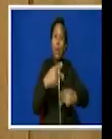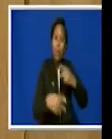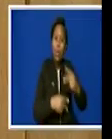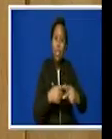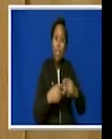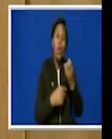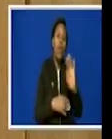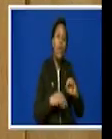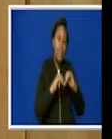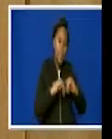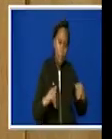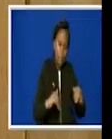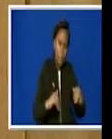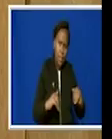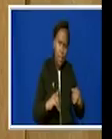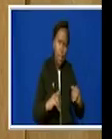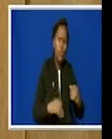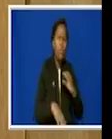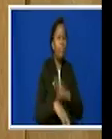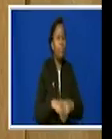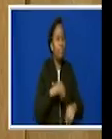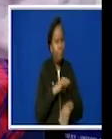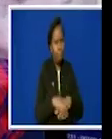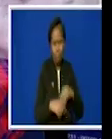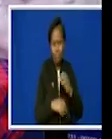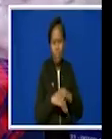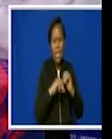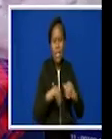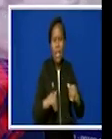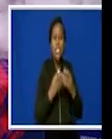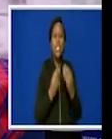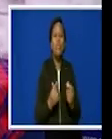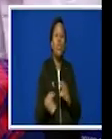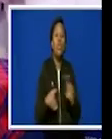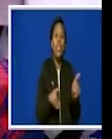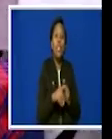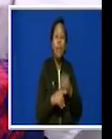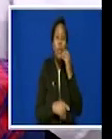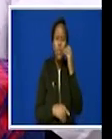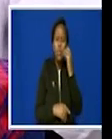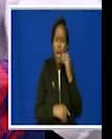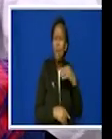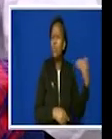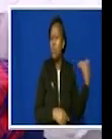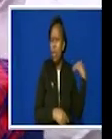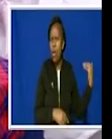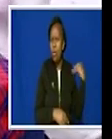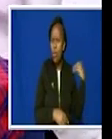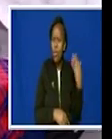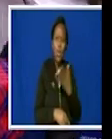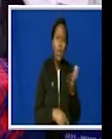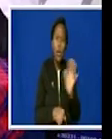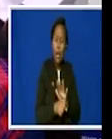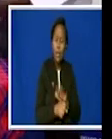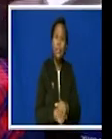of separating so that they can comfortably and yes. simply do it at home. At home. And they don't have to torture you carrying all those loads. Of